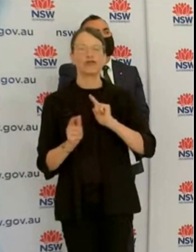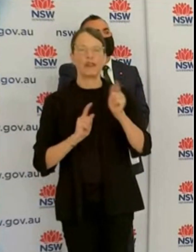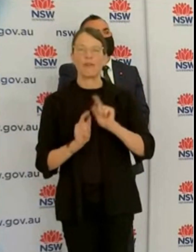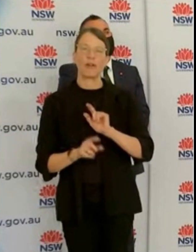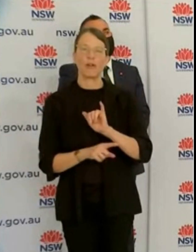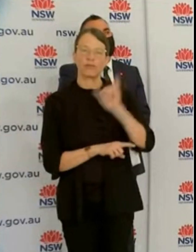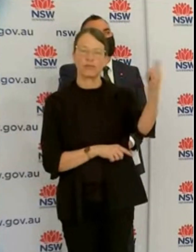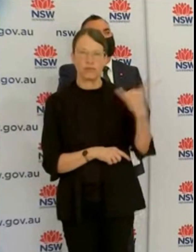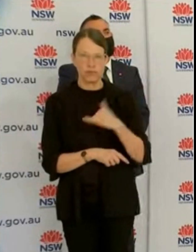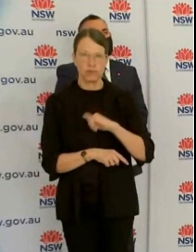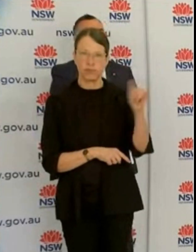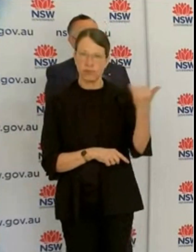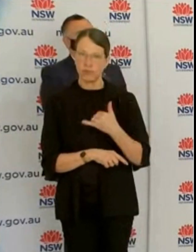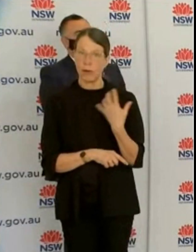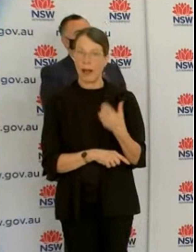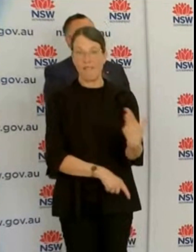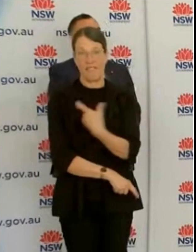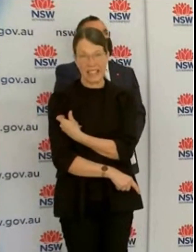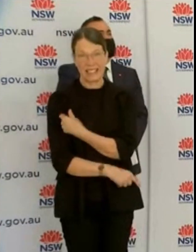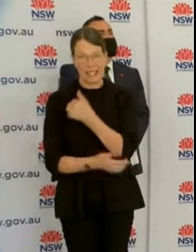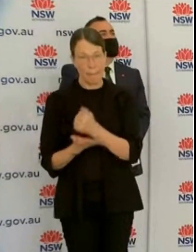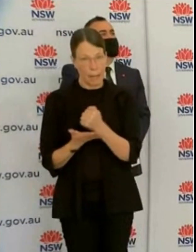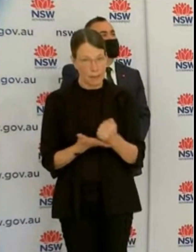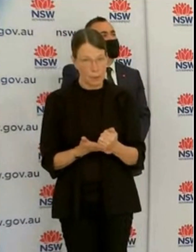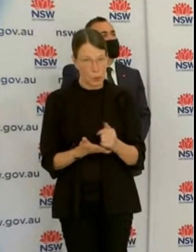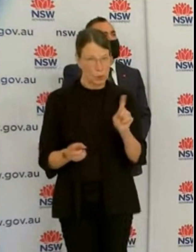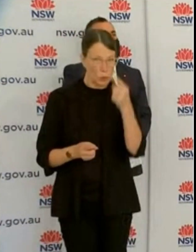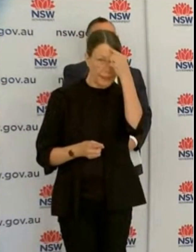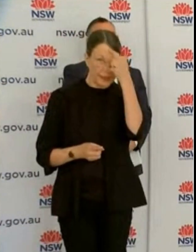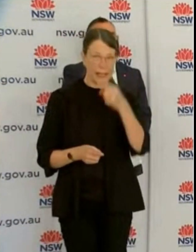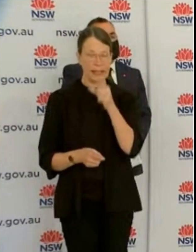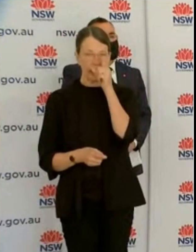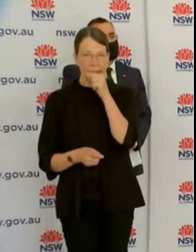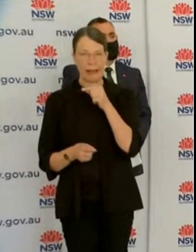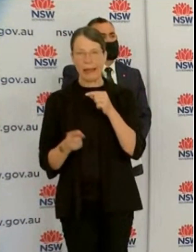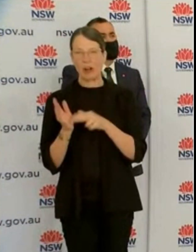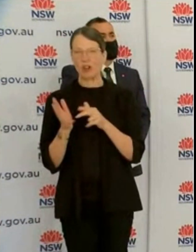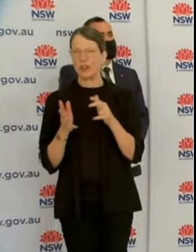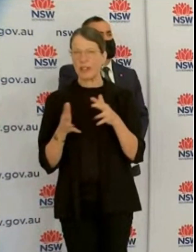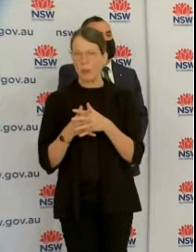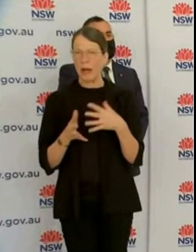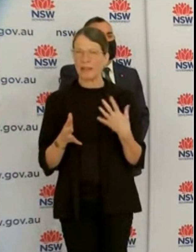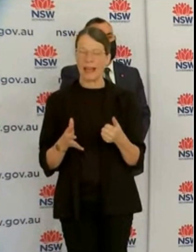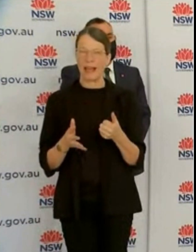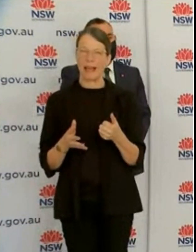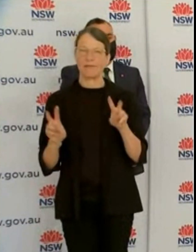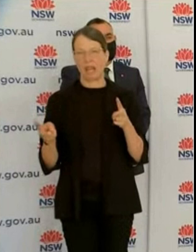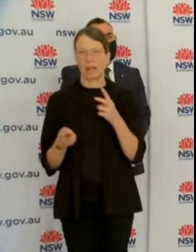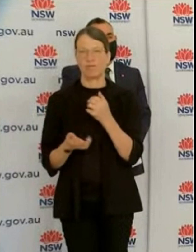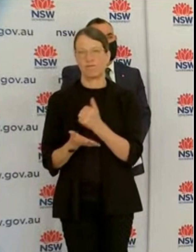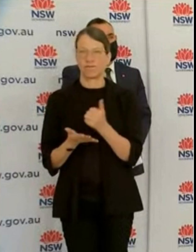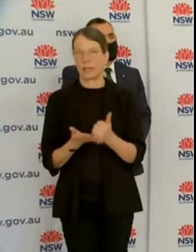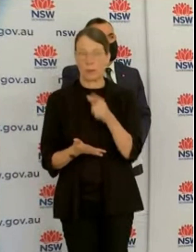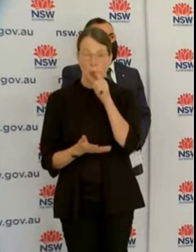and Queensland might be a different kettle of fish, but can you give any guarantee to New South Wales that they would be able to travel to see families, say, in Victoria